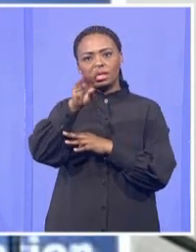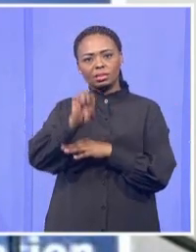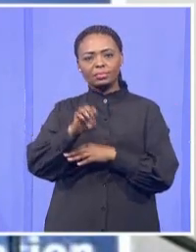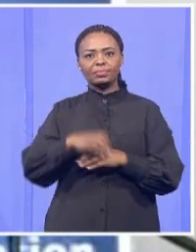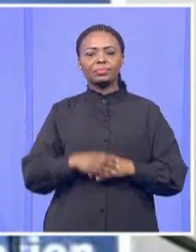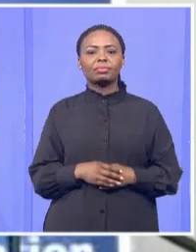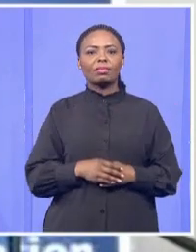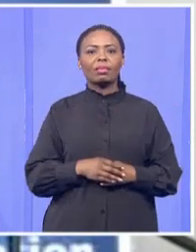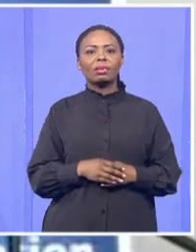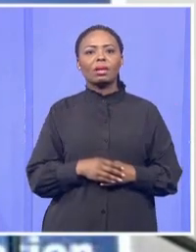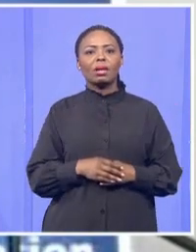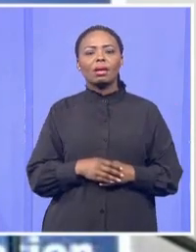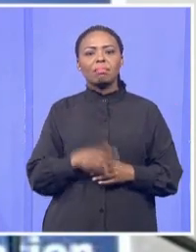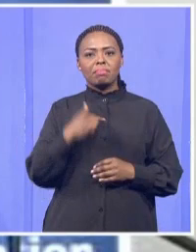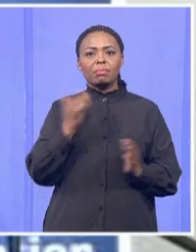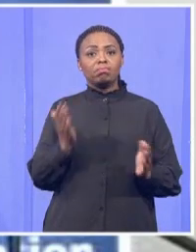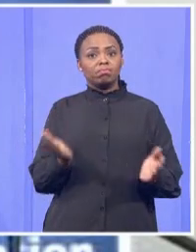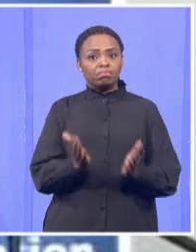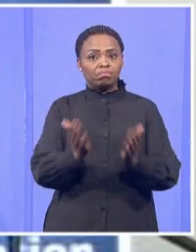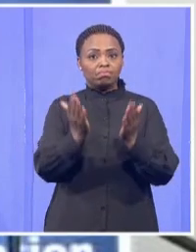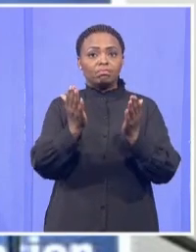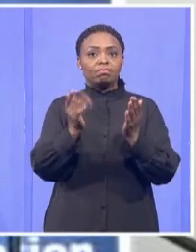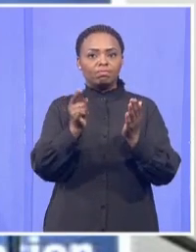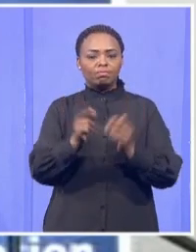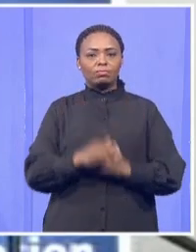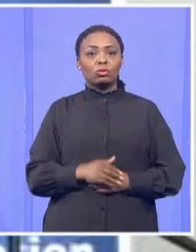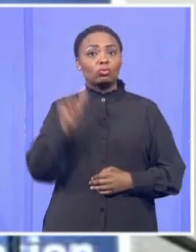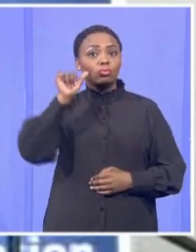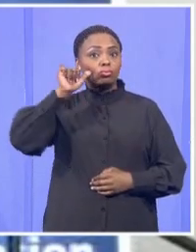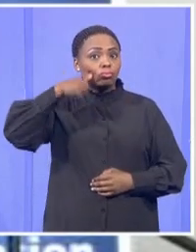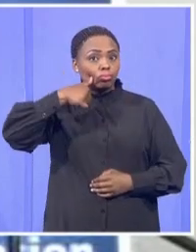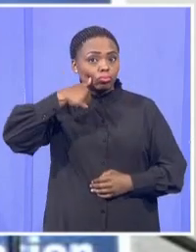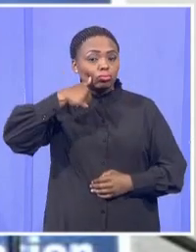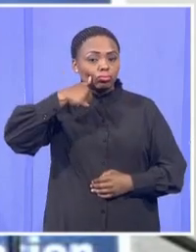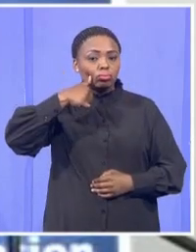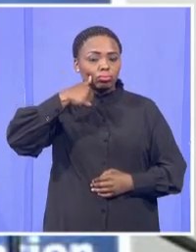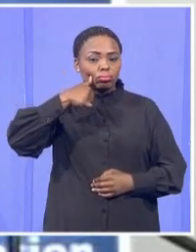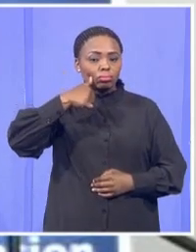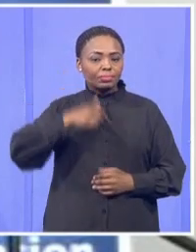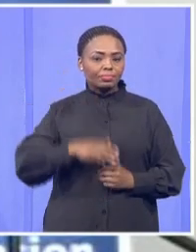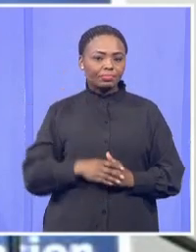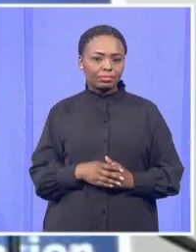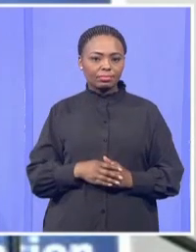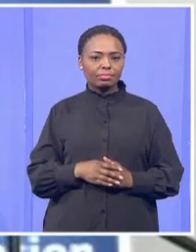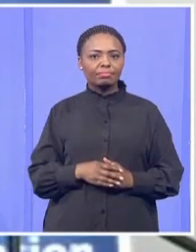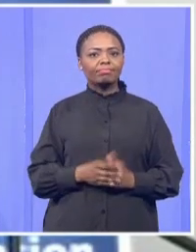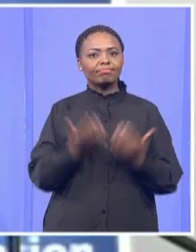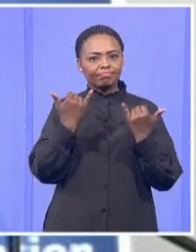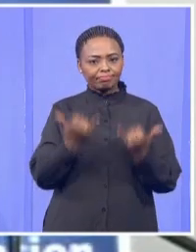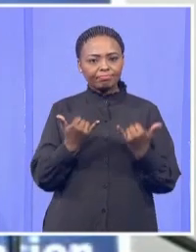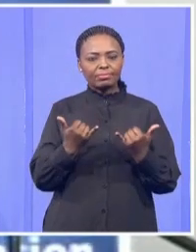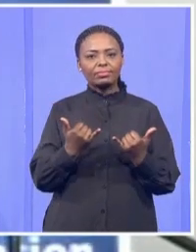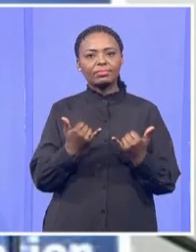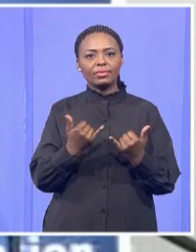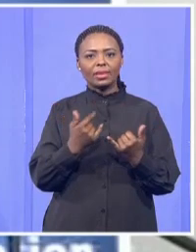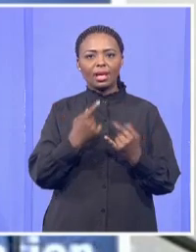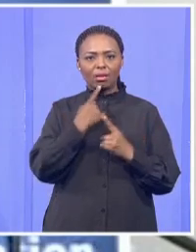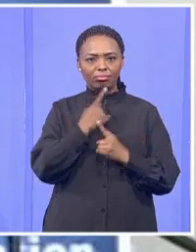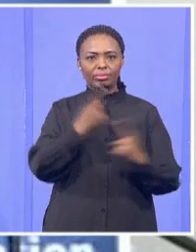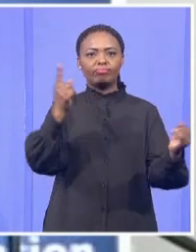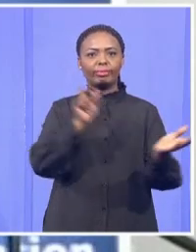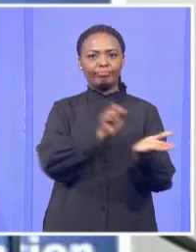let me emphasize this point. As of tomorrow, if you have joined us late, we are releasing the placement